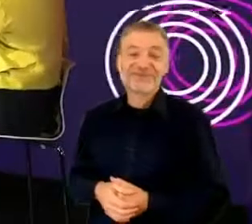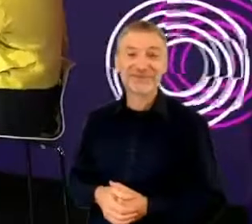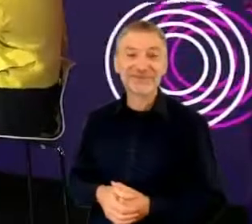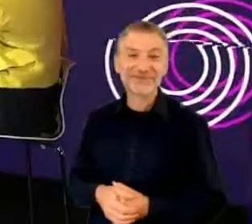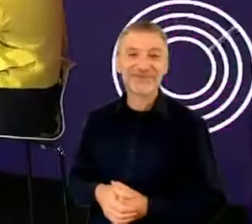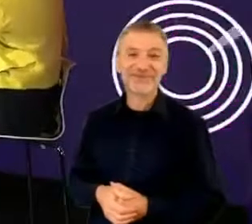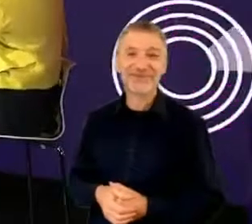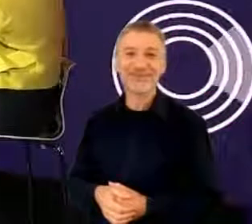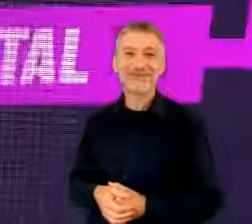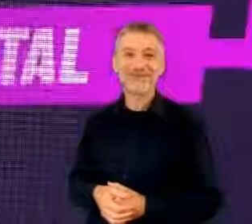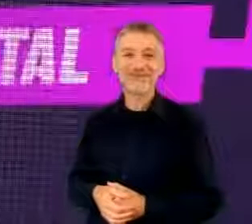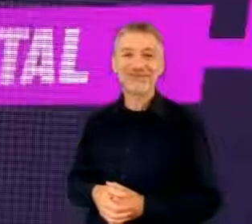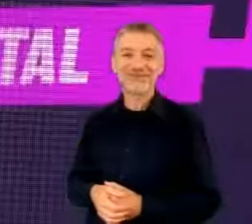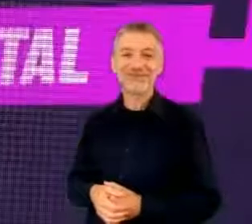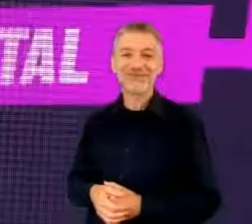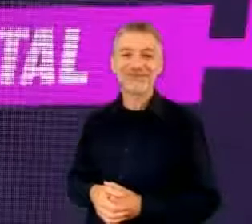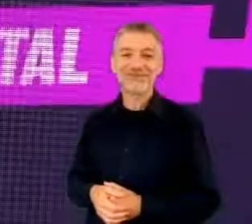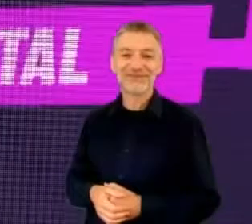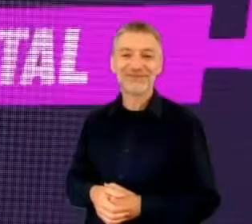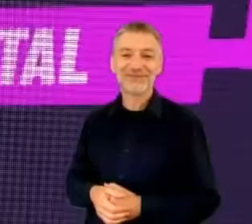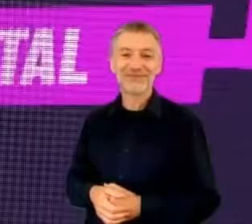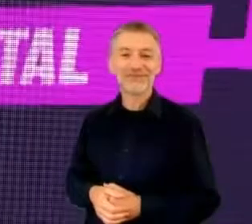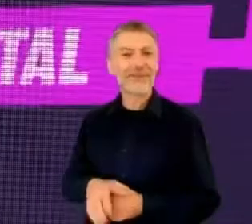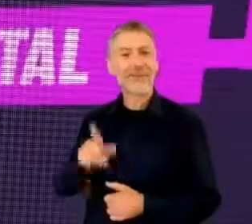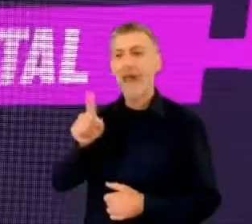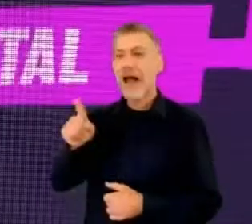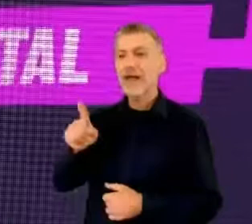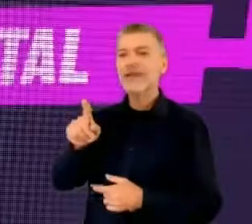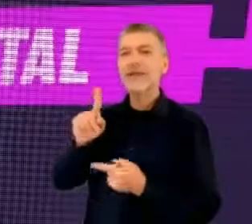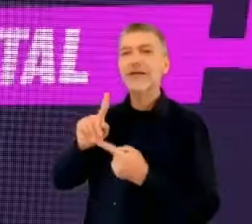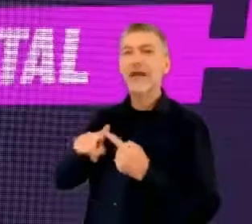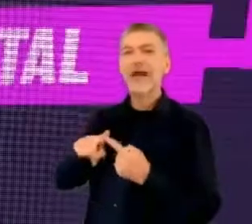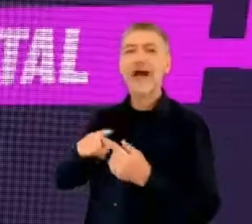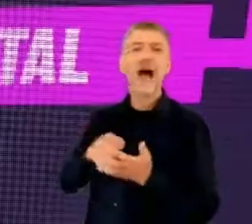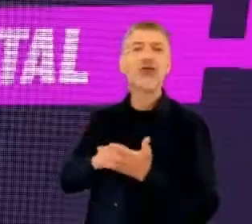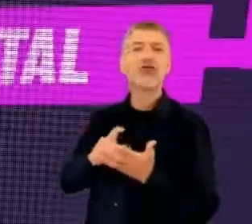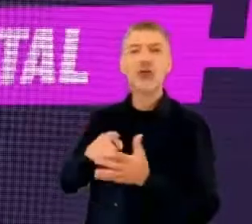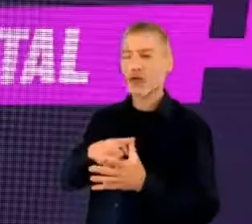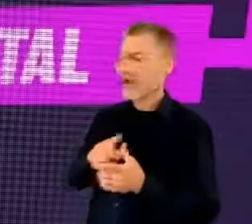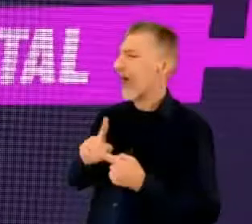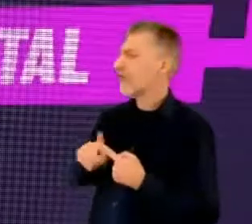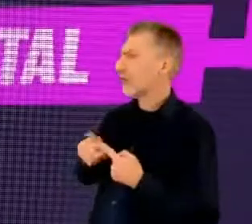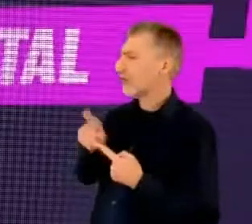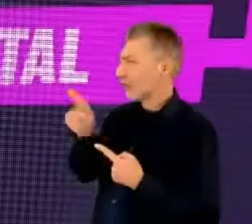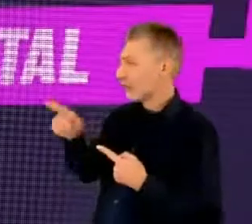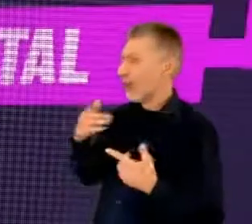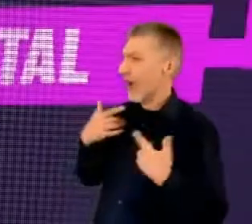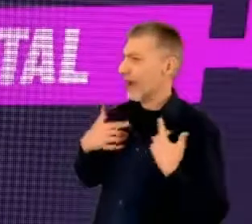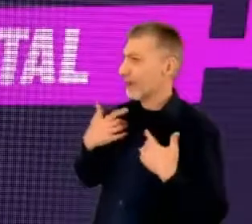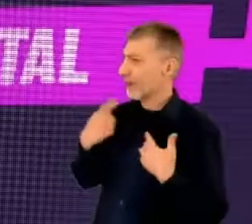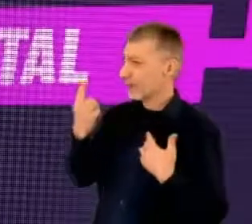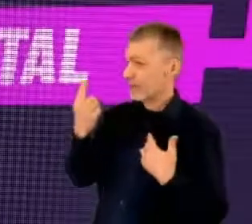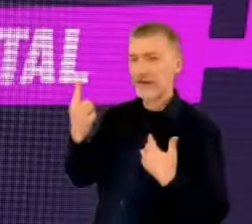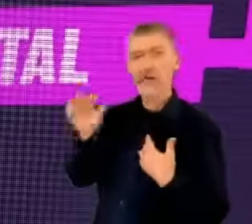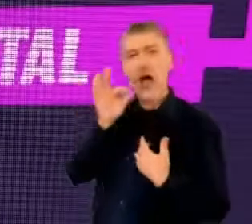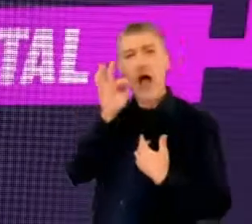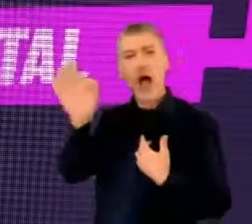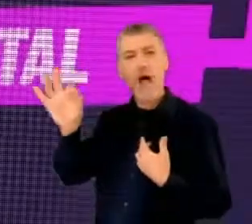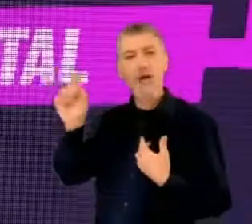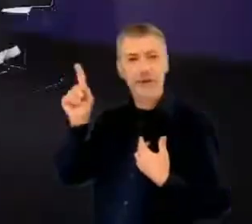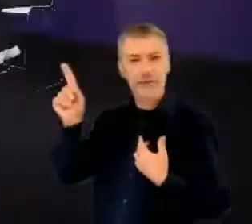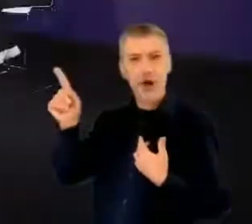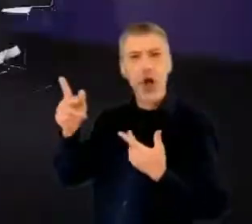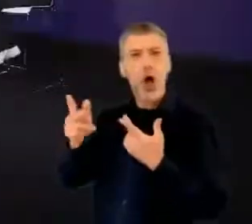news. So, Arisa, you are very inspirational yourself. But can I ask you, which other people in STEM